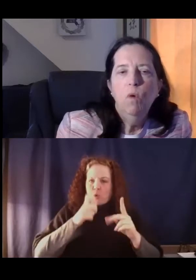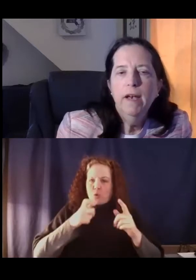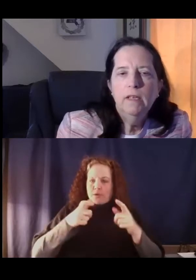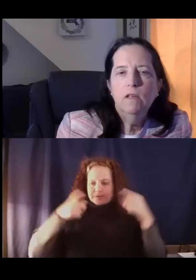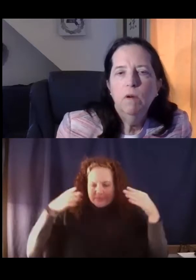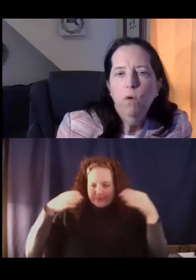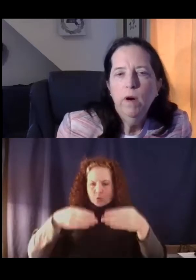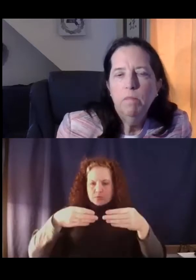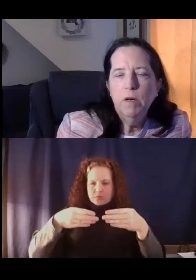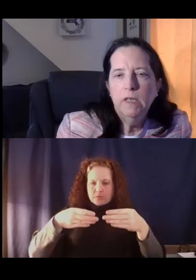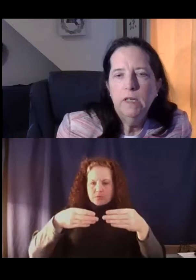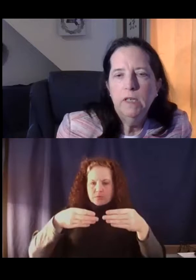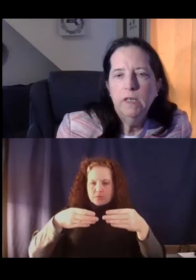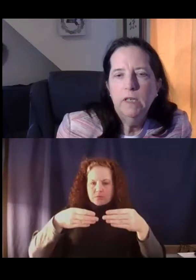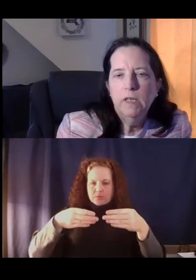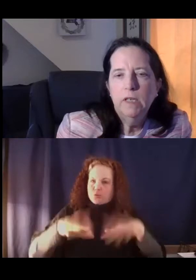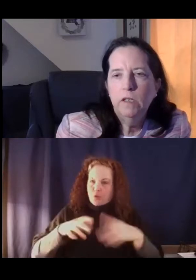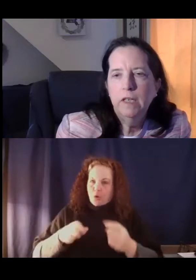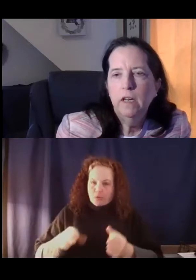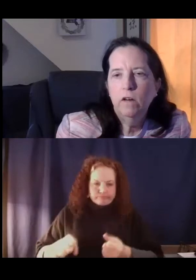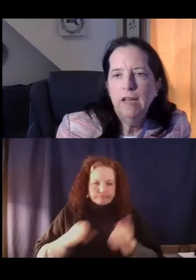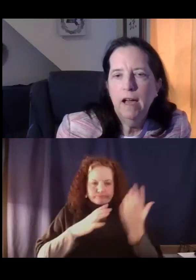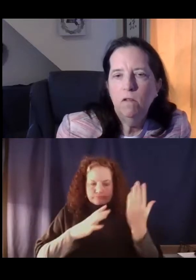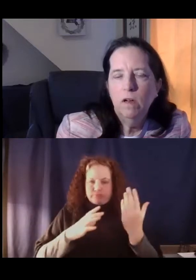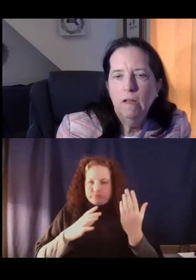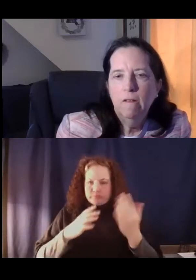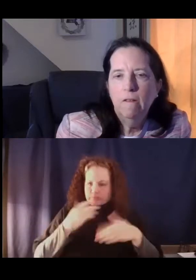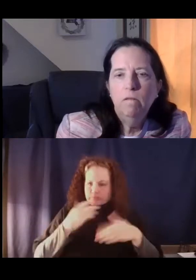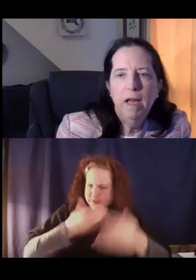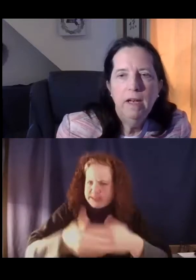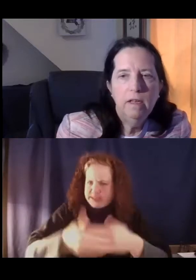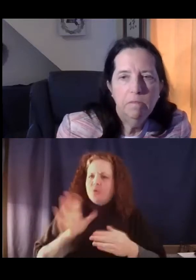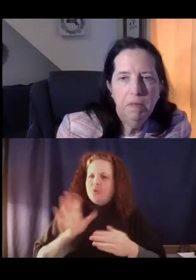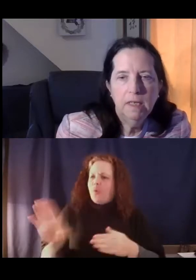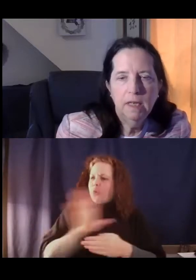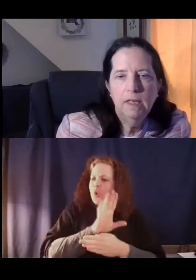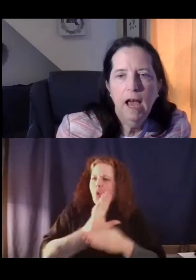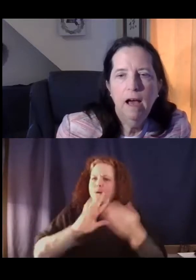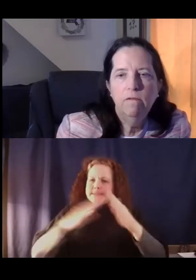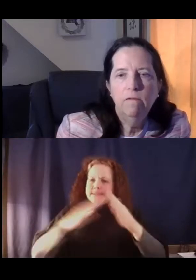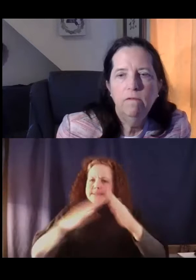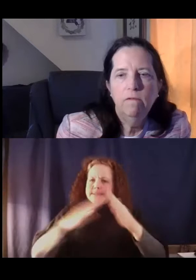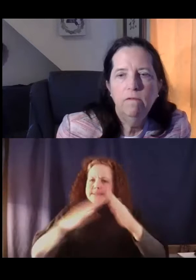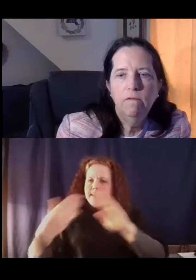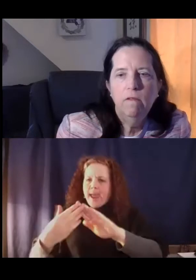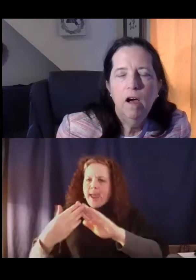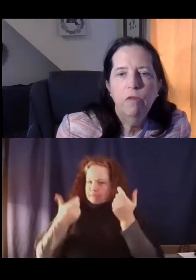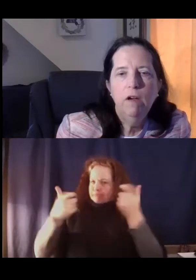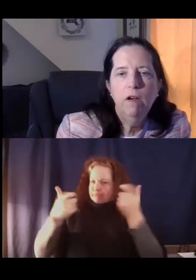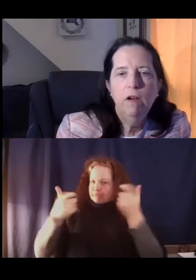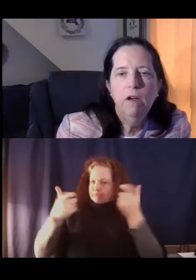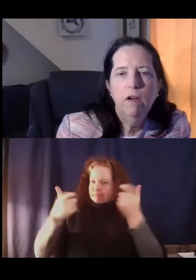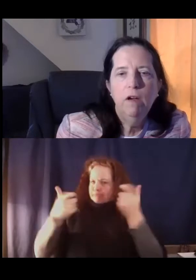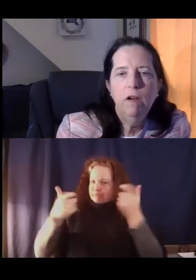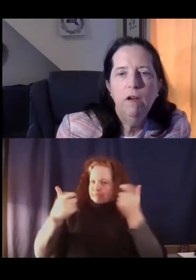What is the reporting procedure in your city or town? Many big cities have